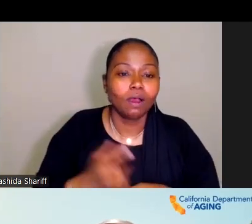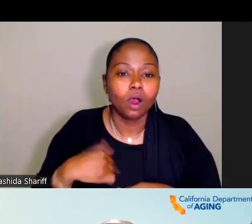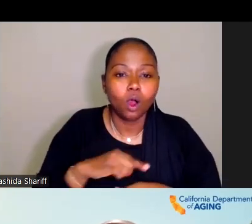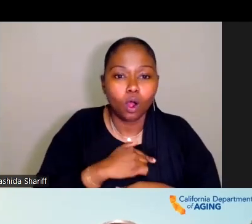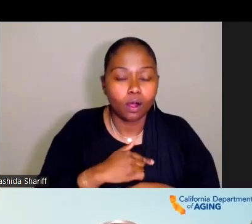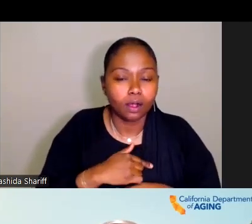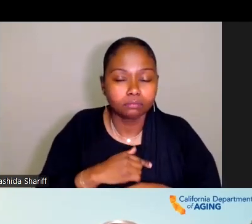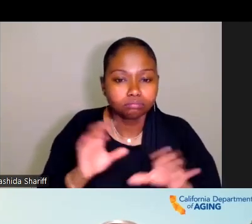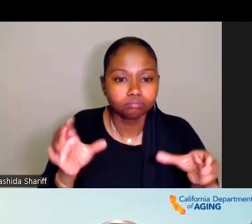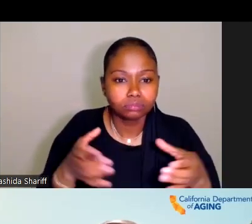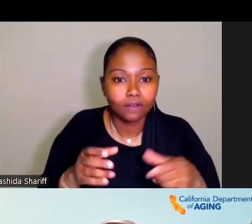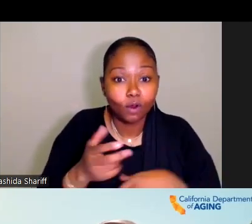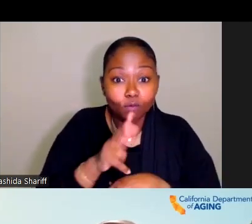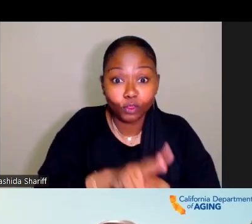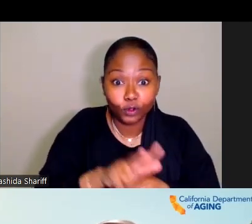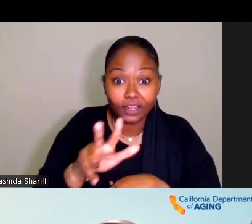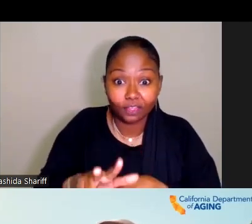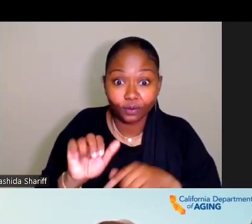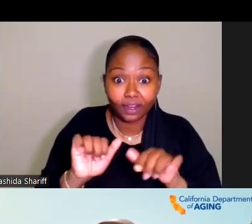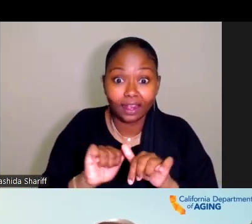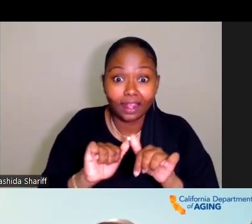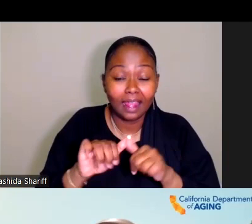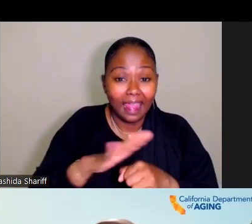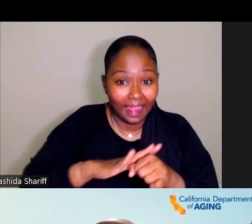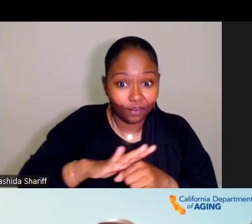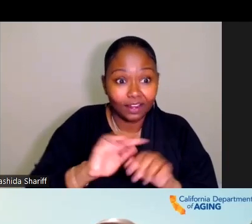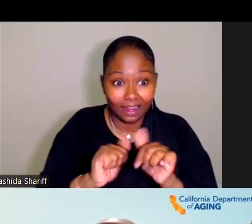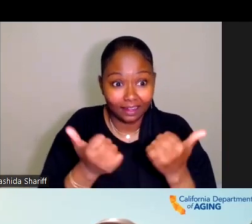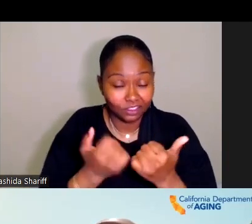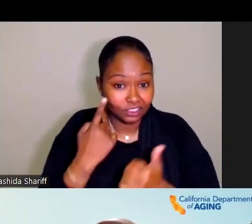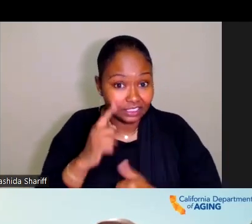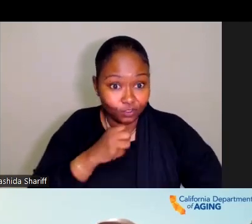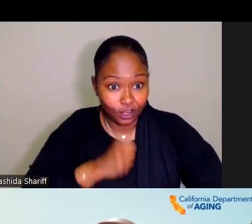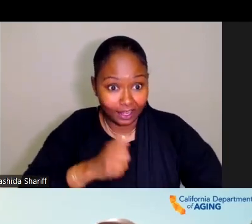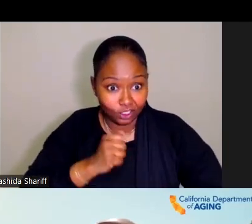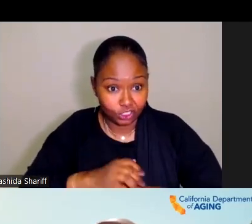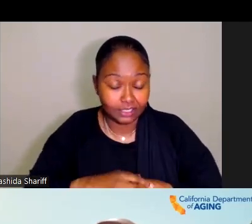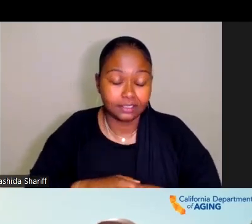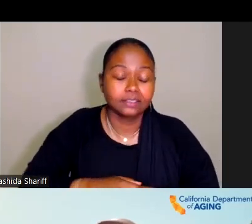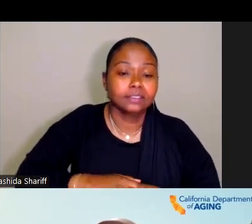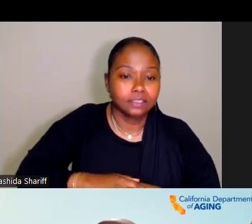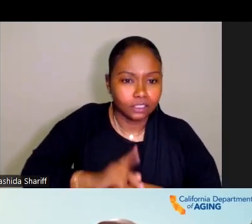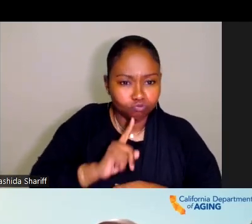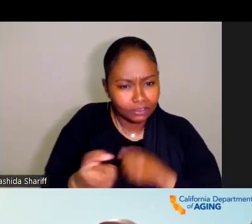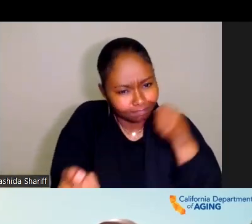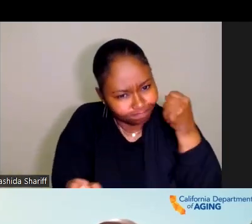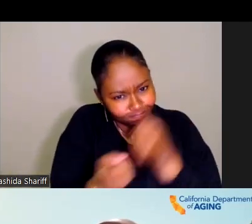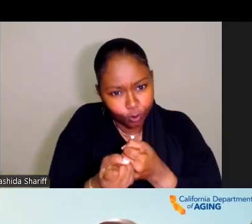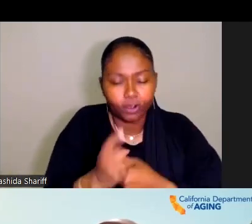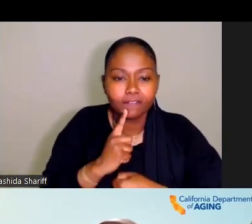of 33 area agencies on aging, the backbone for older adult services. We've